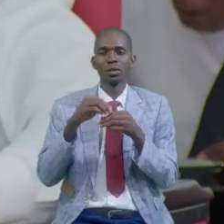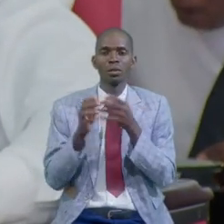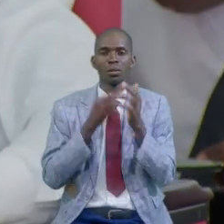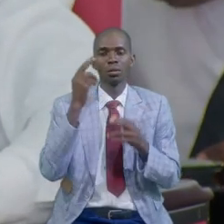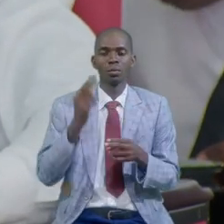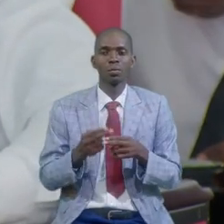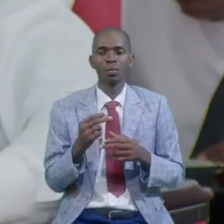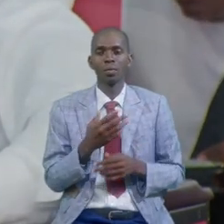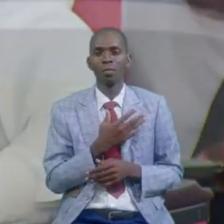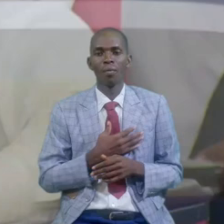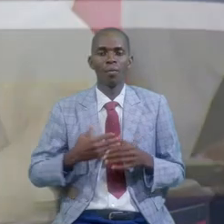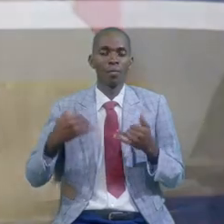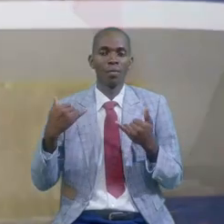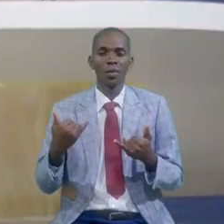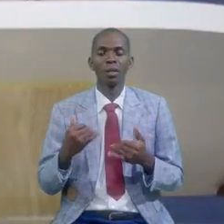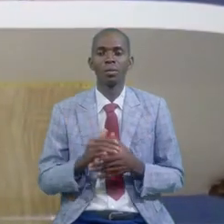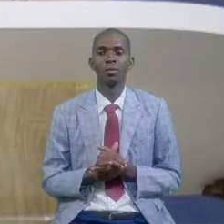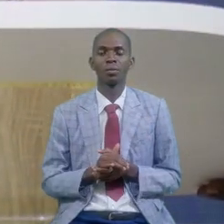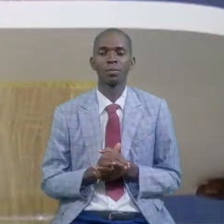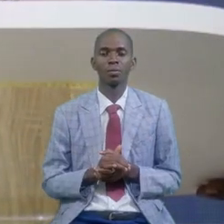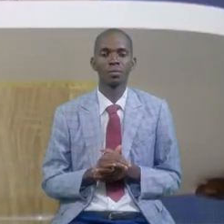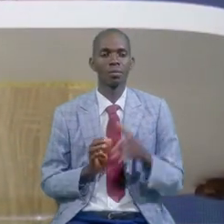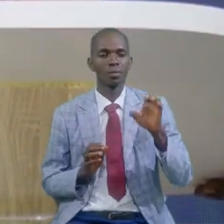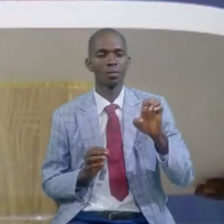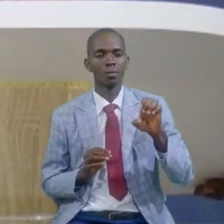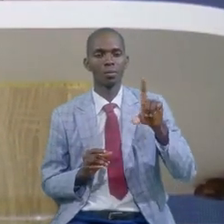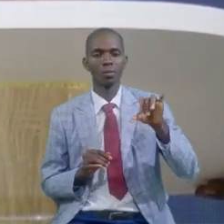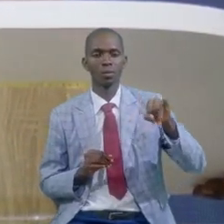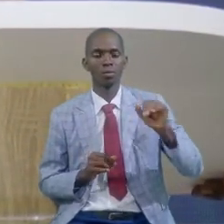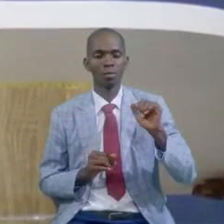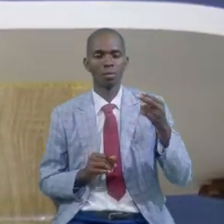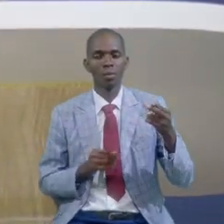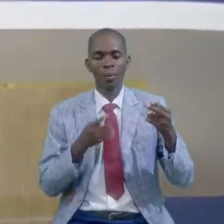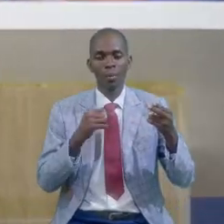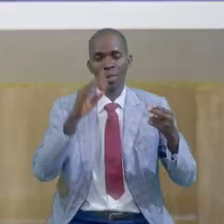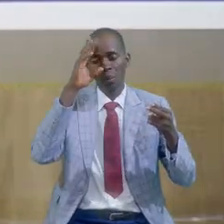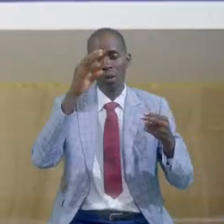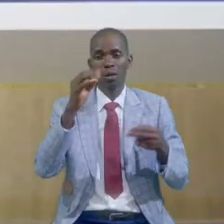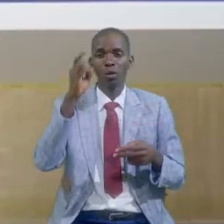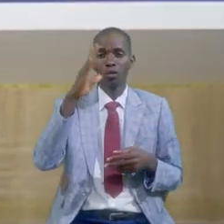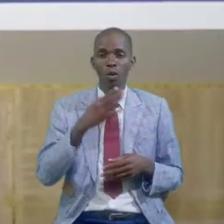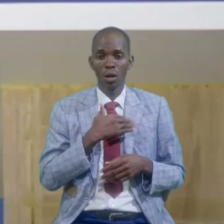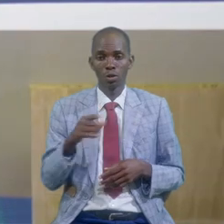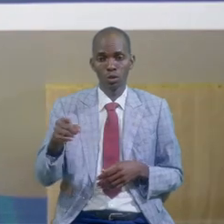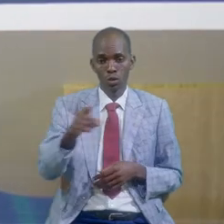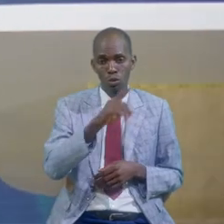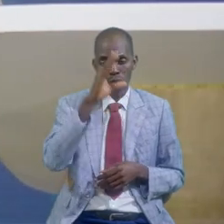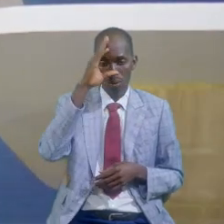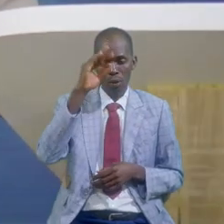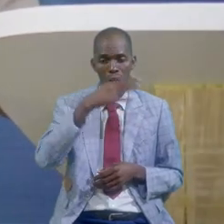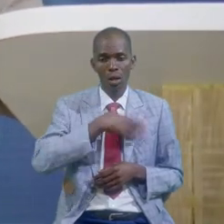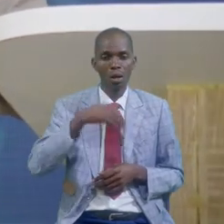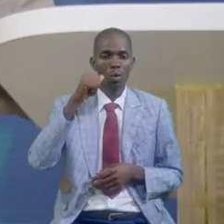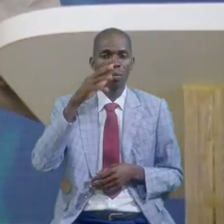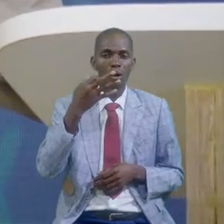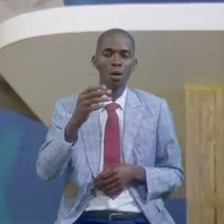And now, Elijah, the man of God, and you, the man of God, the woman of God,